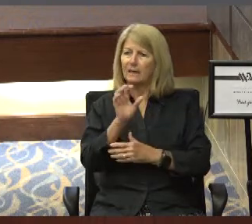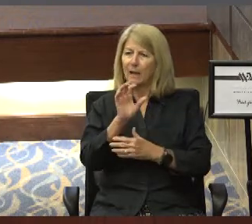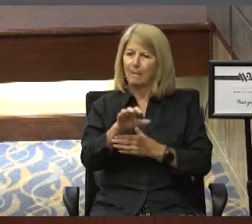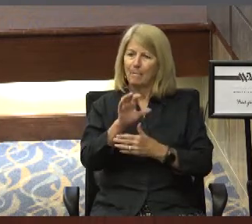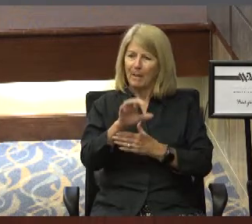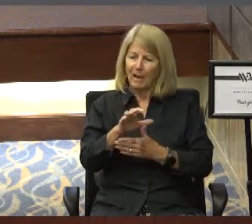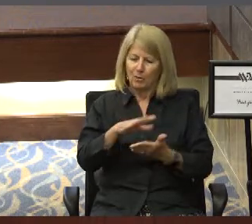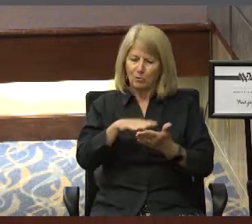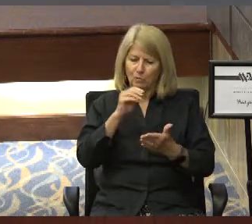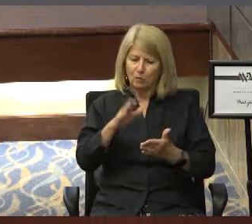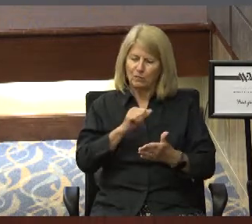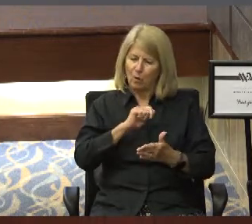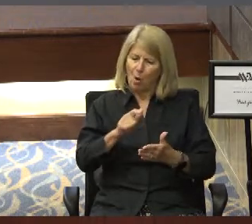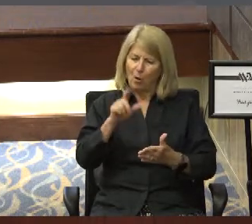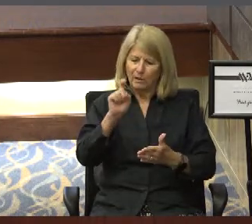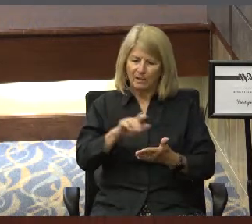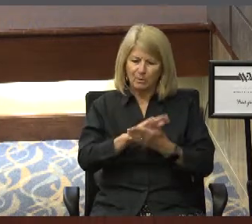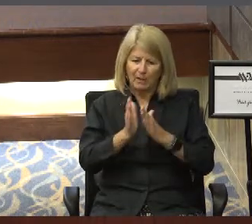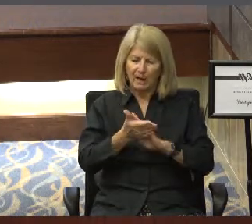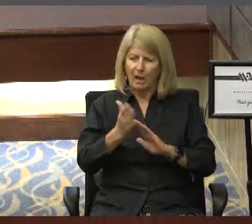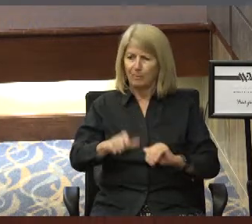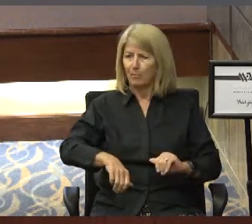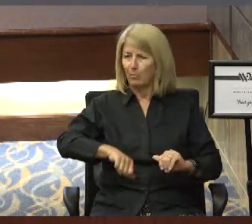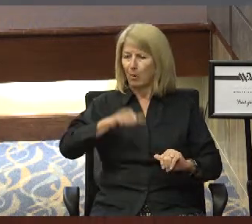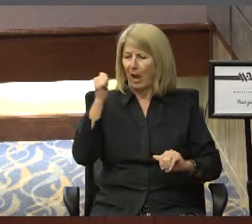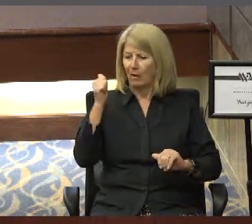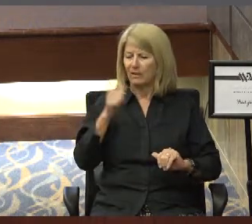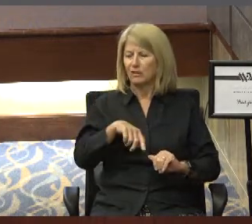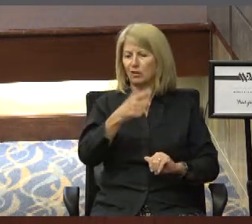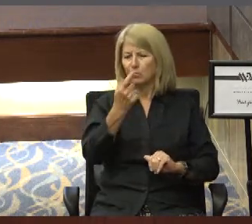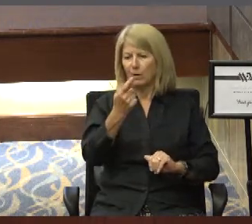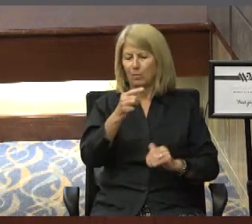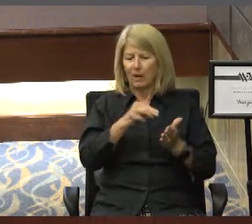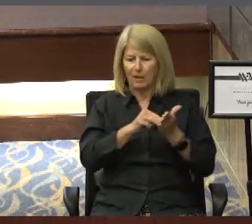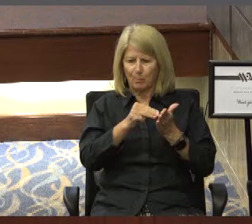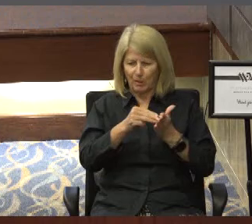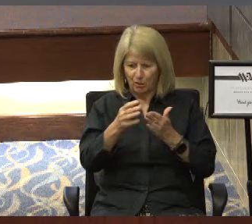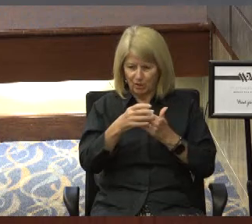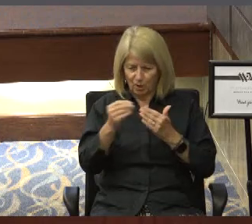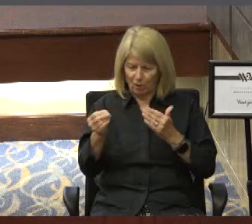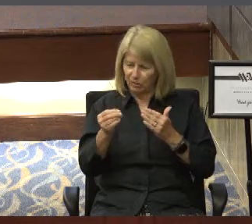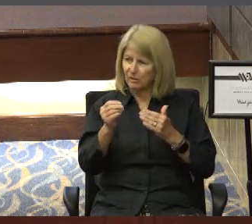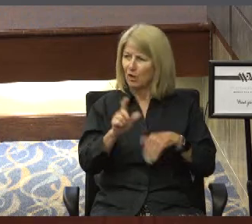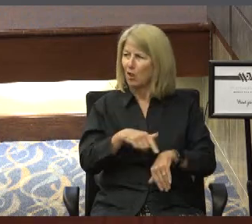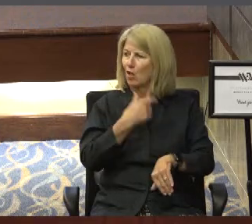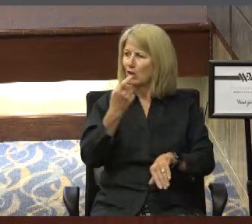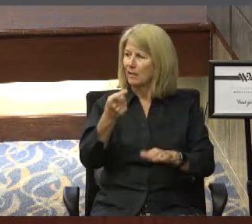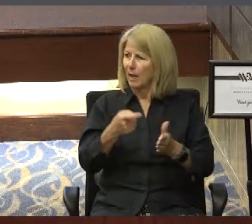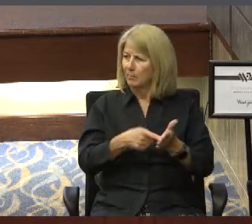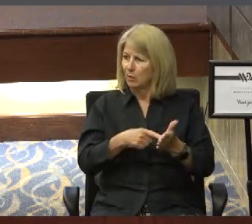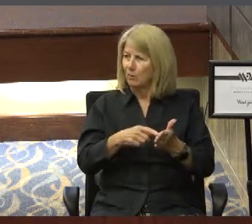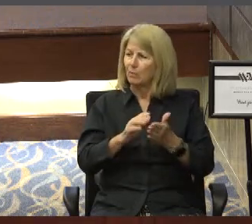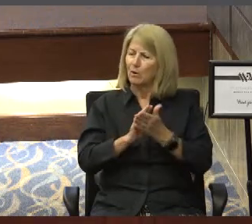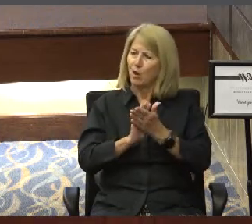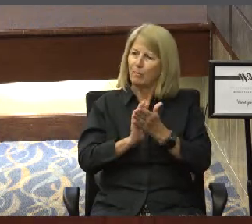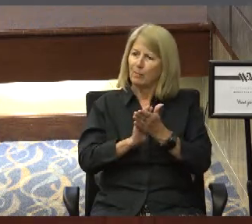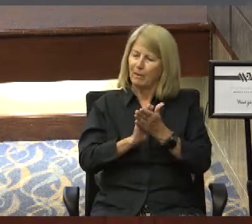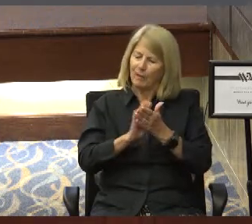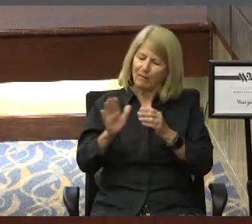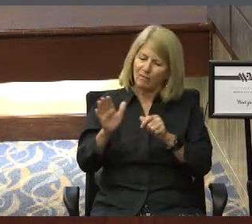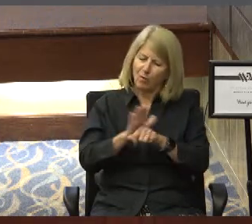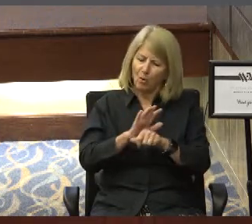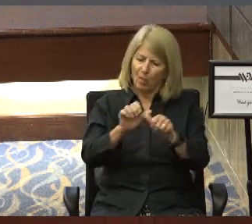proud of this Riverwalk when we're done. That's $21 million, and I think it's long overdue, and will be very complimentary to the entire